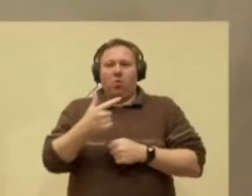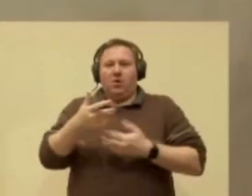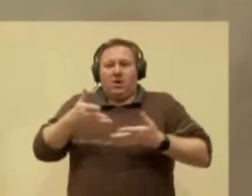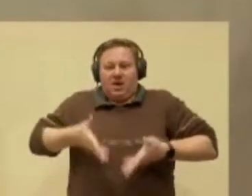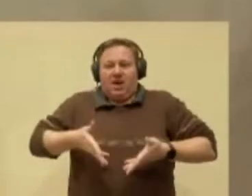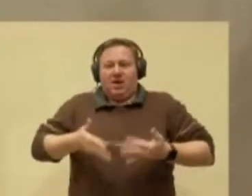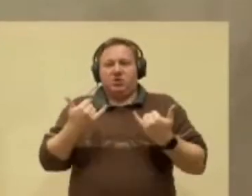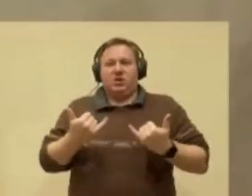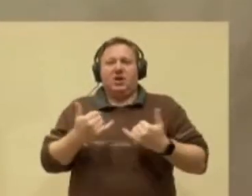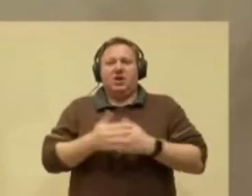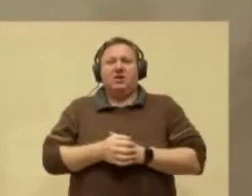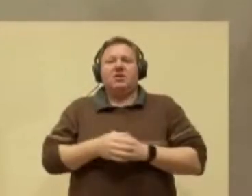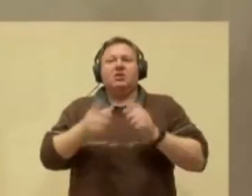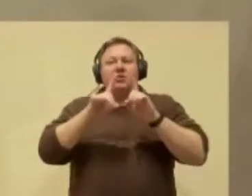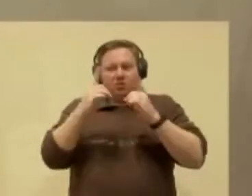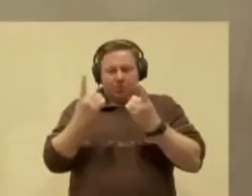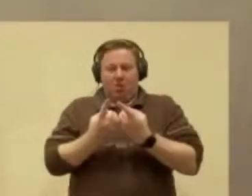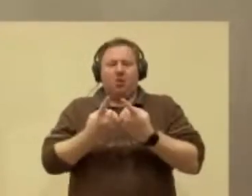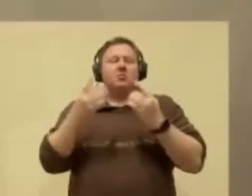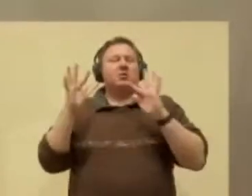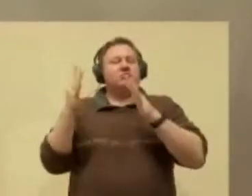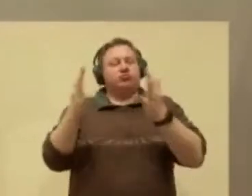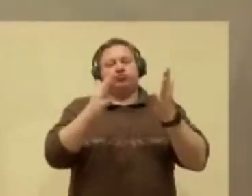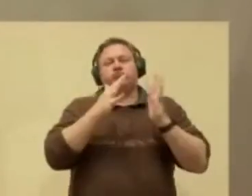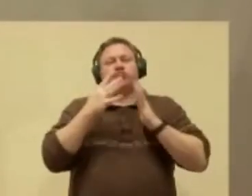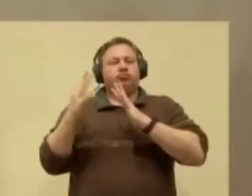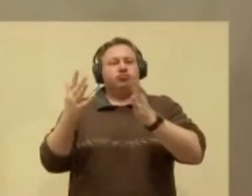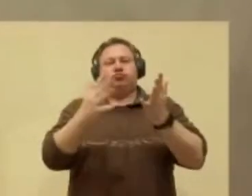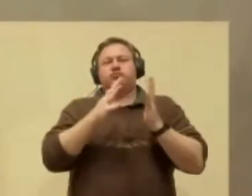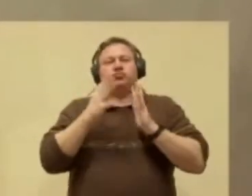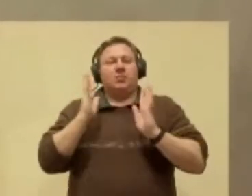i think we must give the departments a round of applause